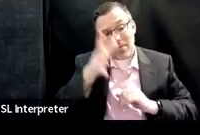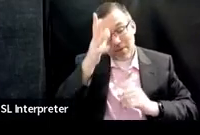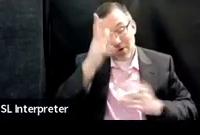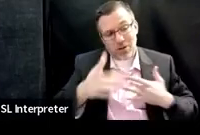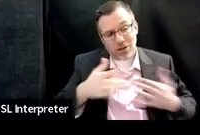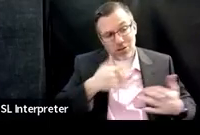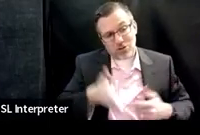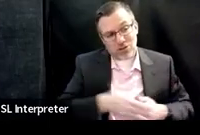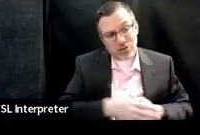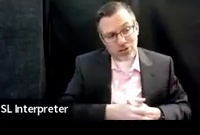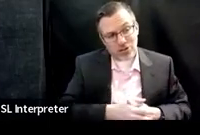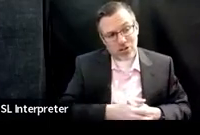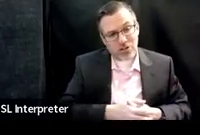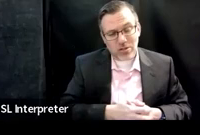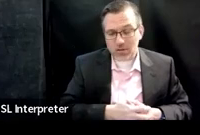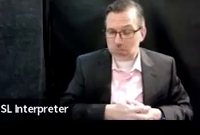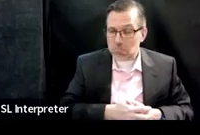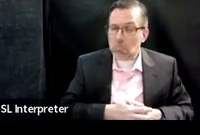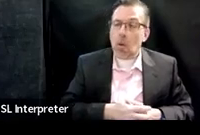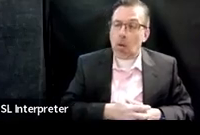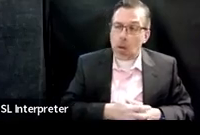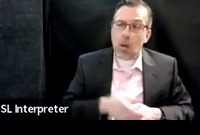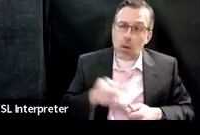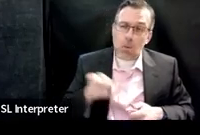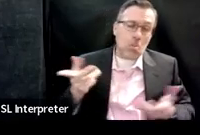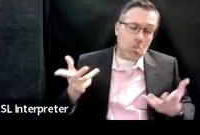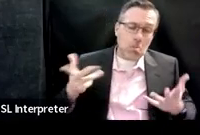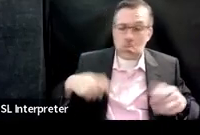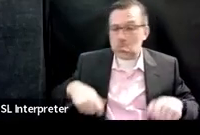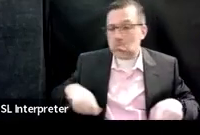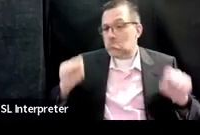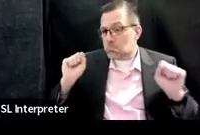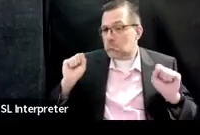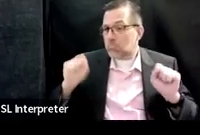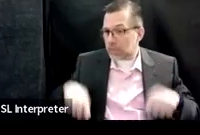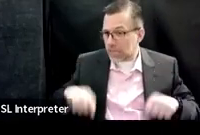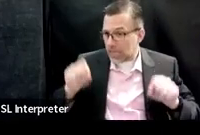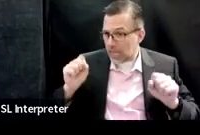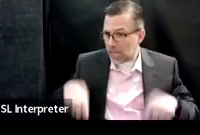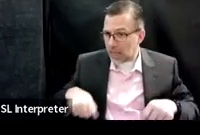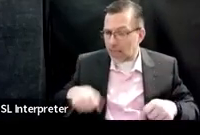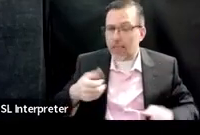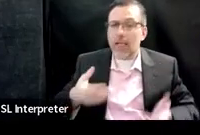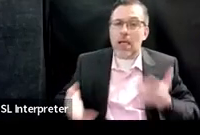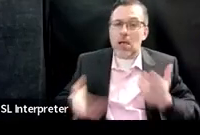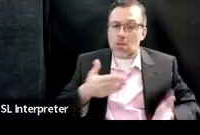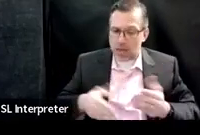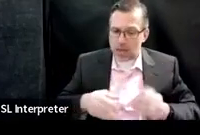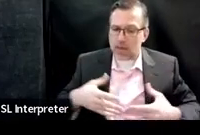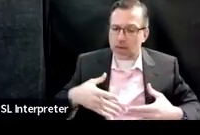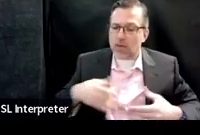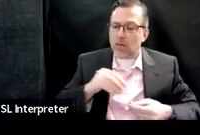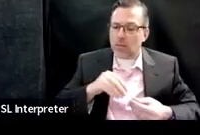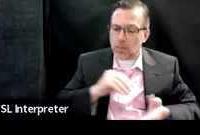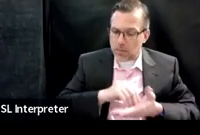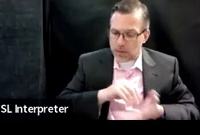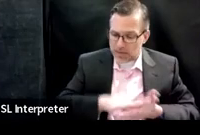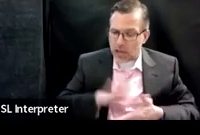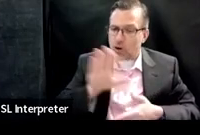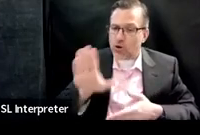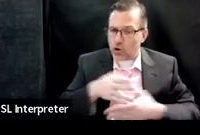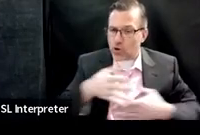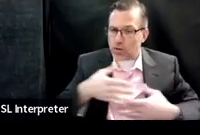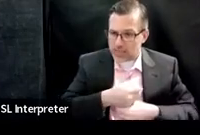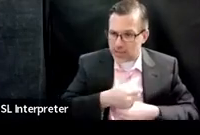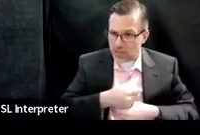I don't think it would be inappropriate. I would just leave what you had and then maybe attach the email and you can add it as an enclosure. Does anybody